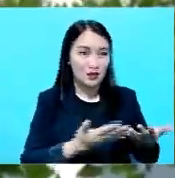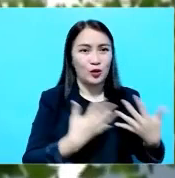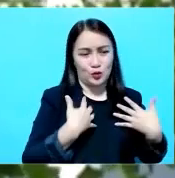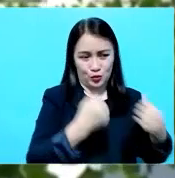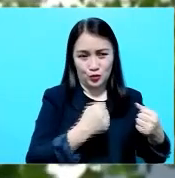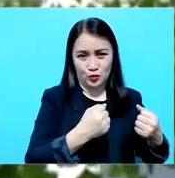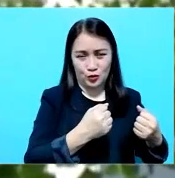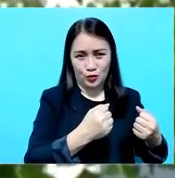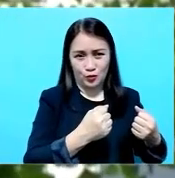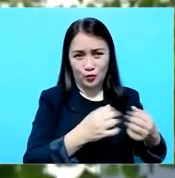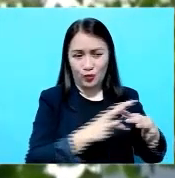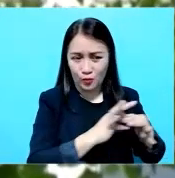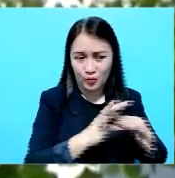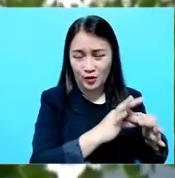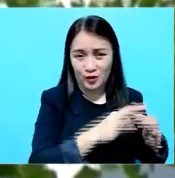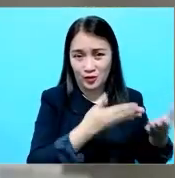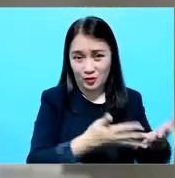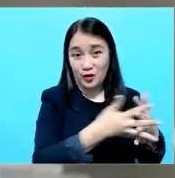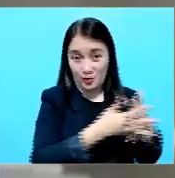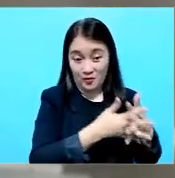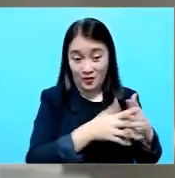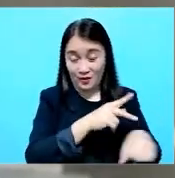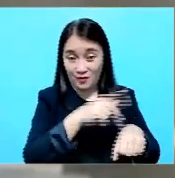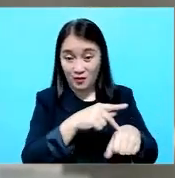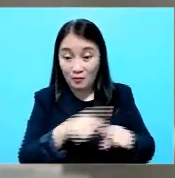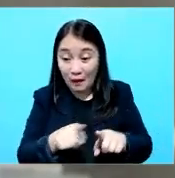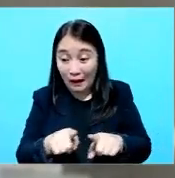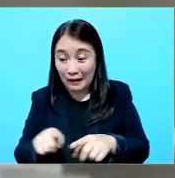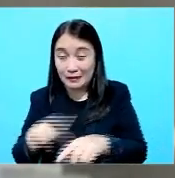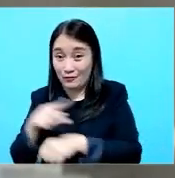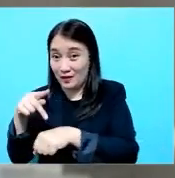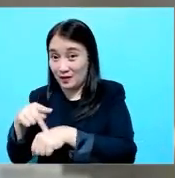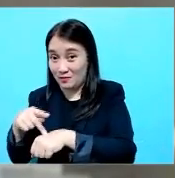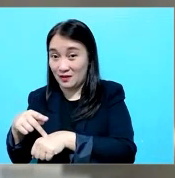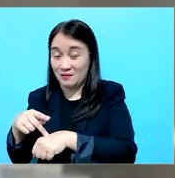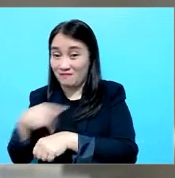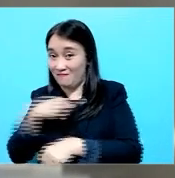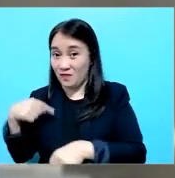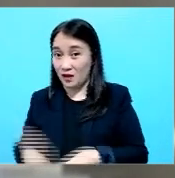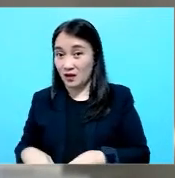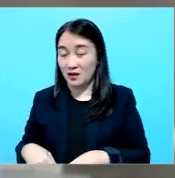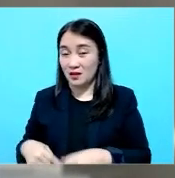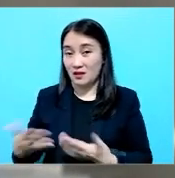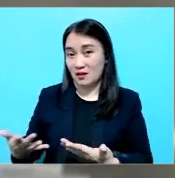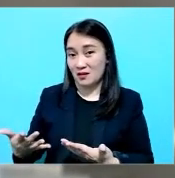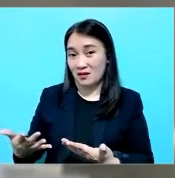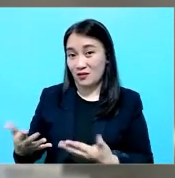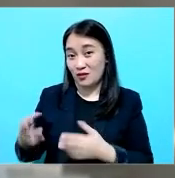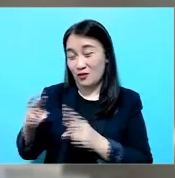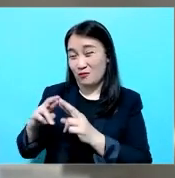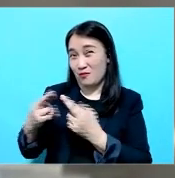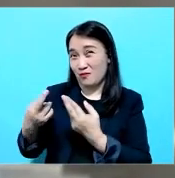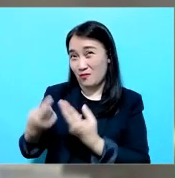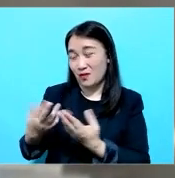not take this visit very lightly, pero provocative yung action na yan when it comes to China. It's not our